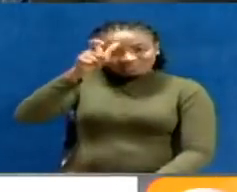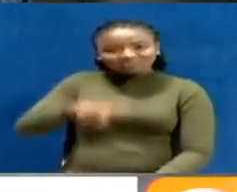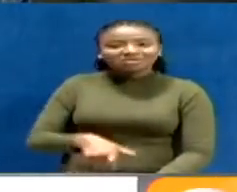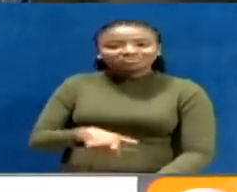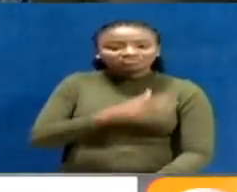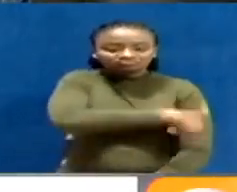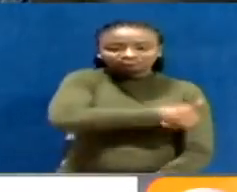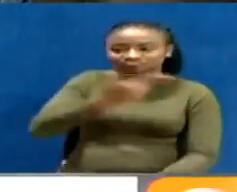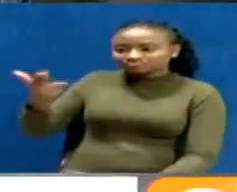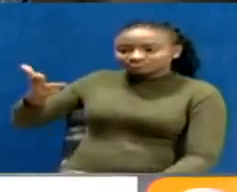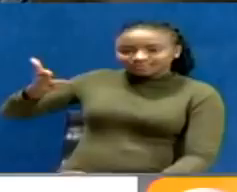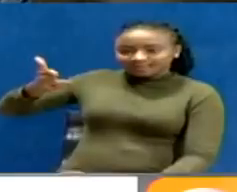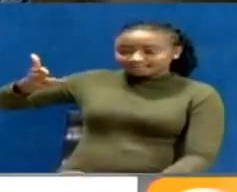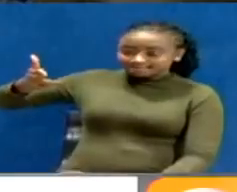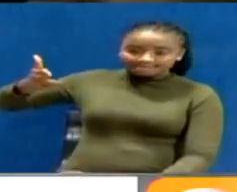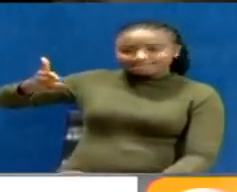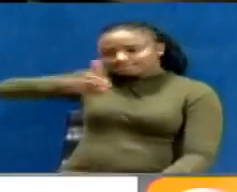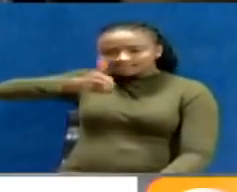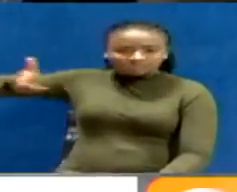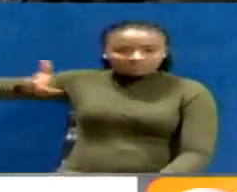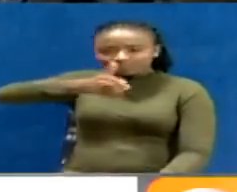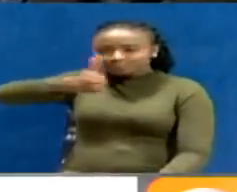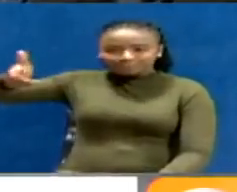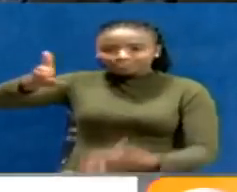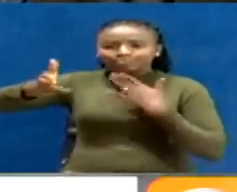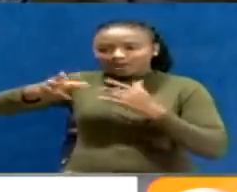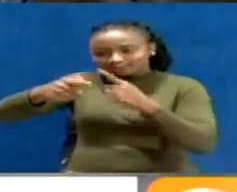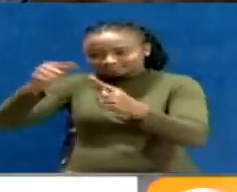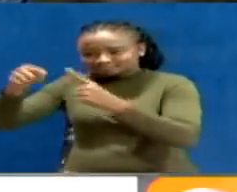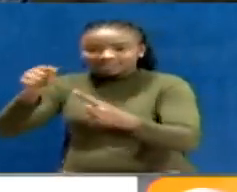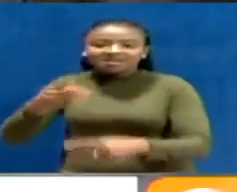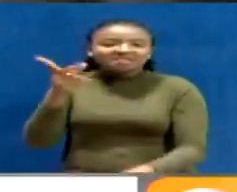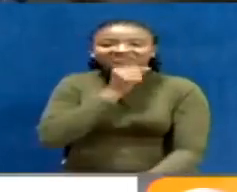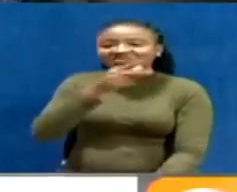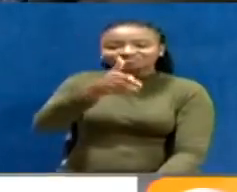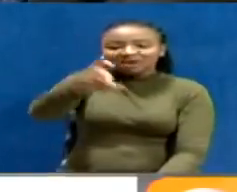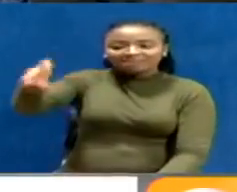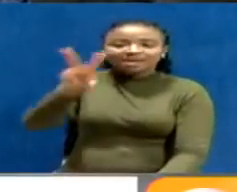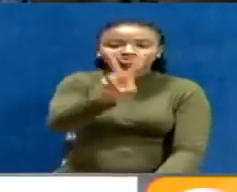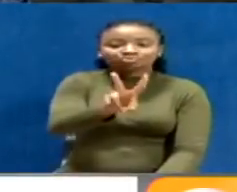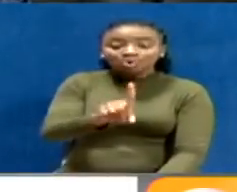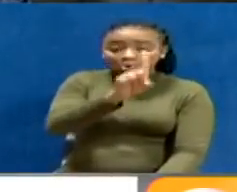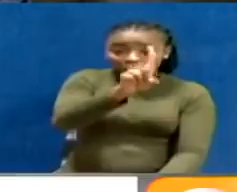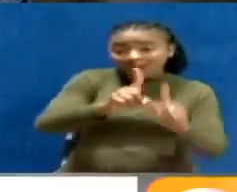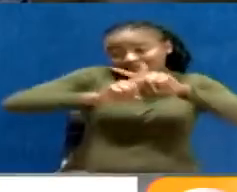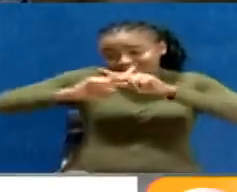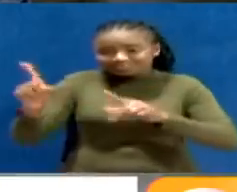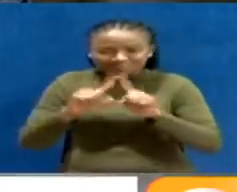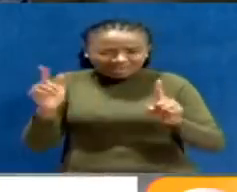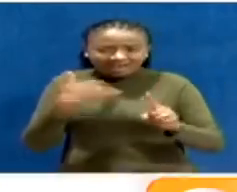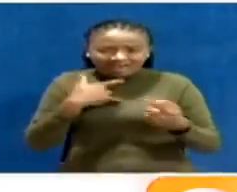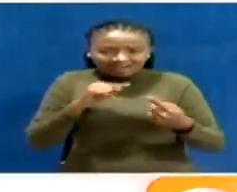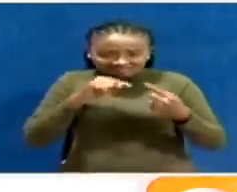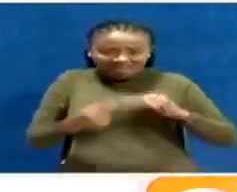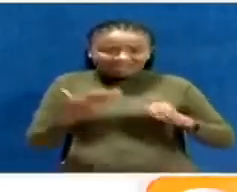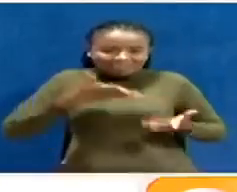officer. Armed with his scorpion rifle, he gave chase, gunning down two of the suspects. One of the suspects escaped with bullet wounds.